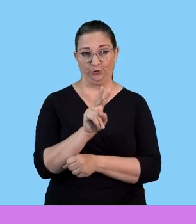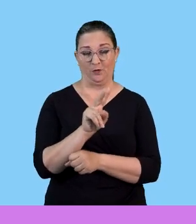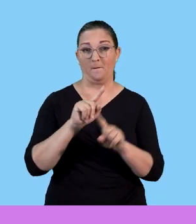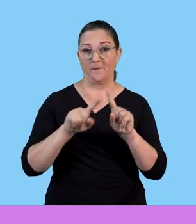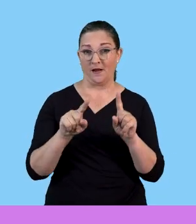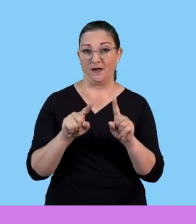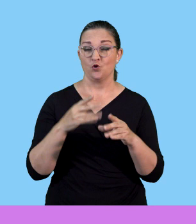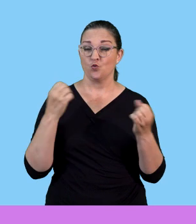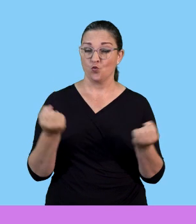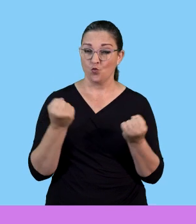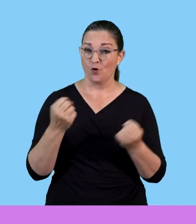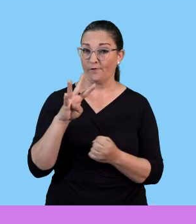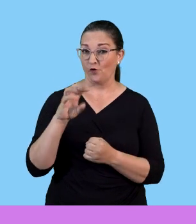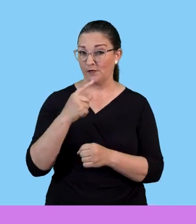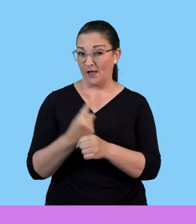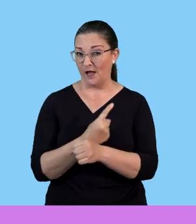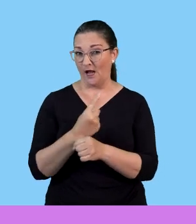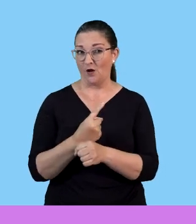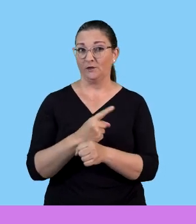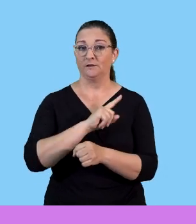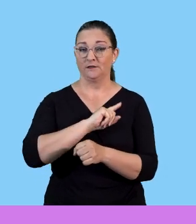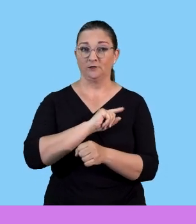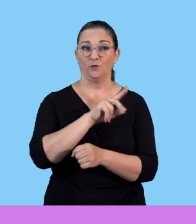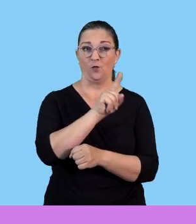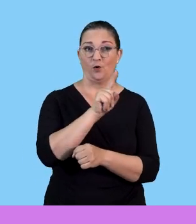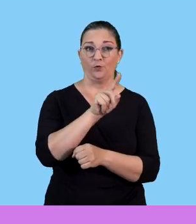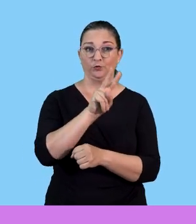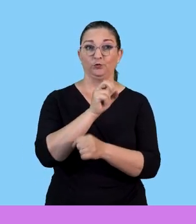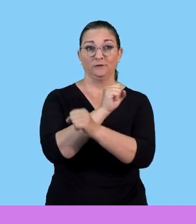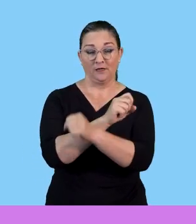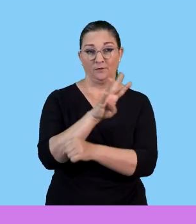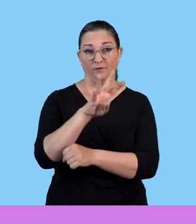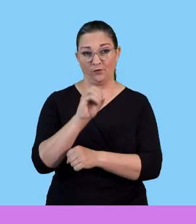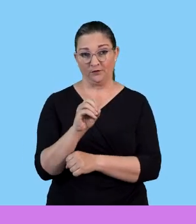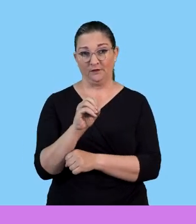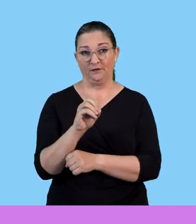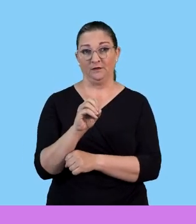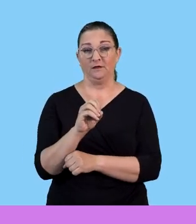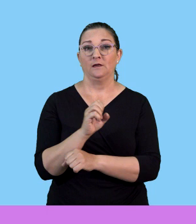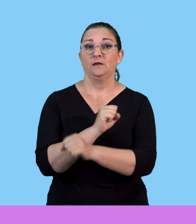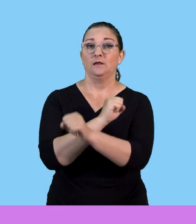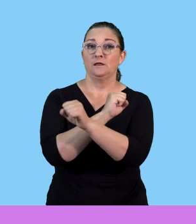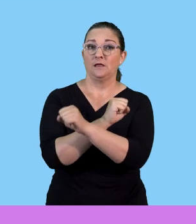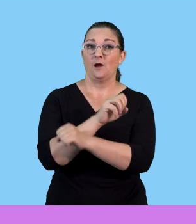Rand, times the 40 hours that he works per week, times